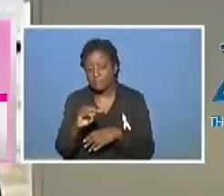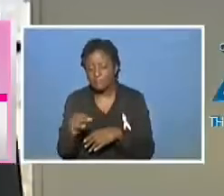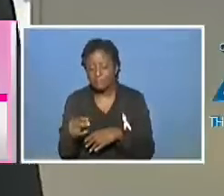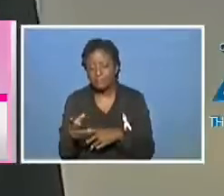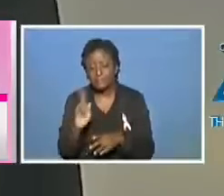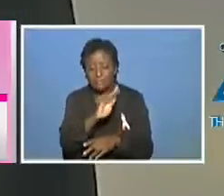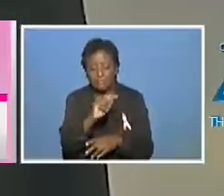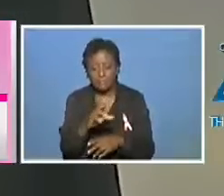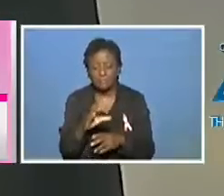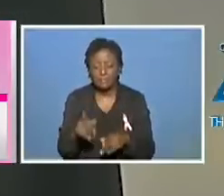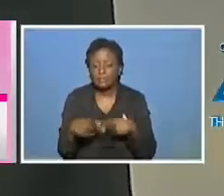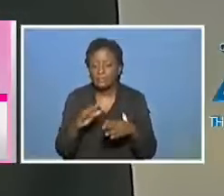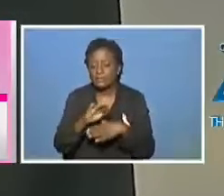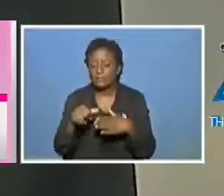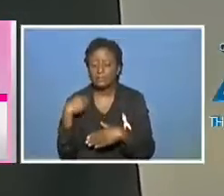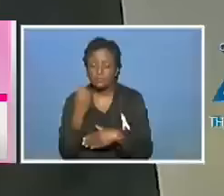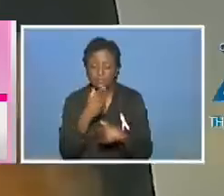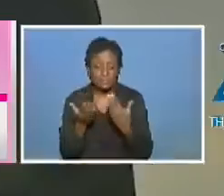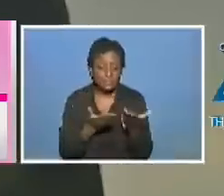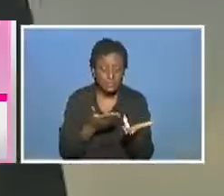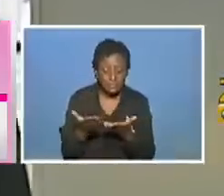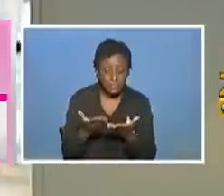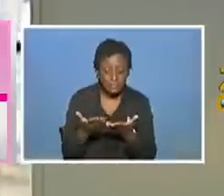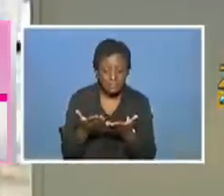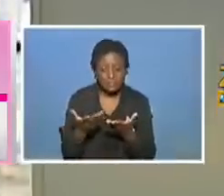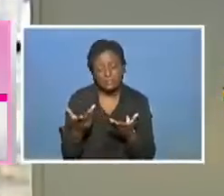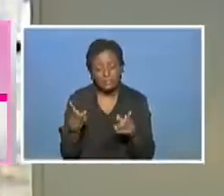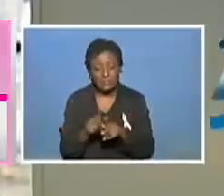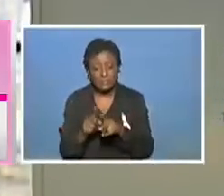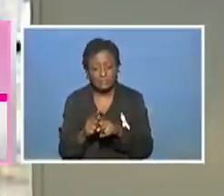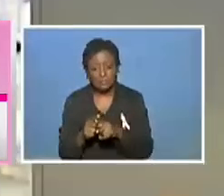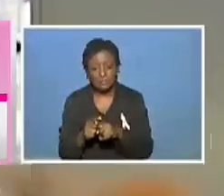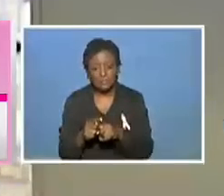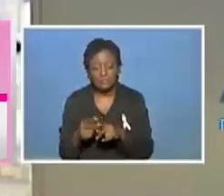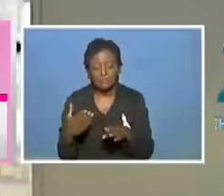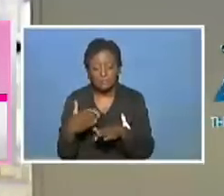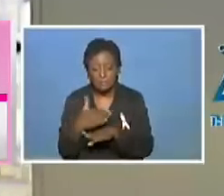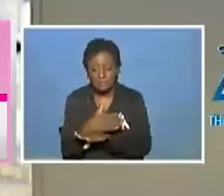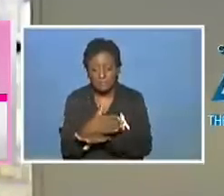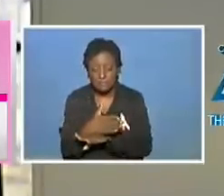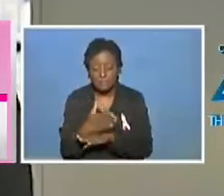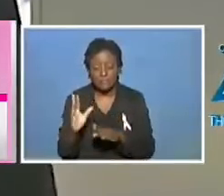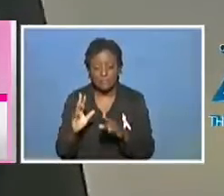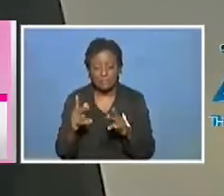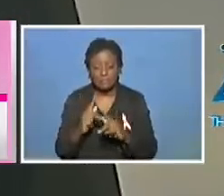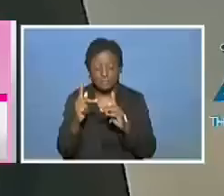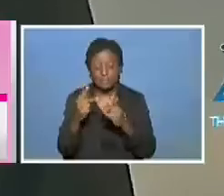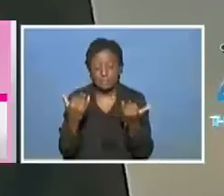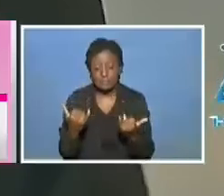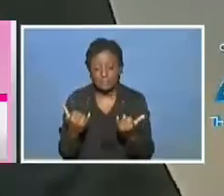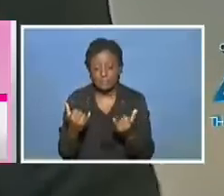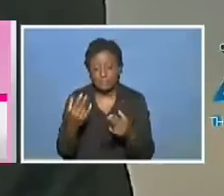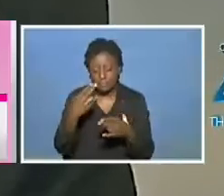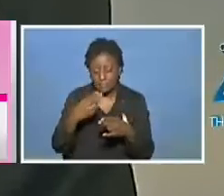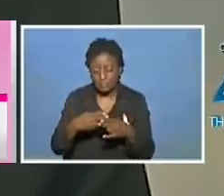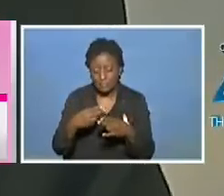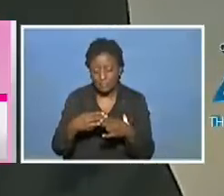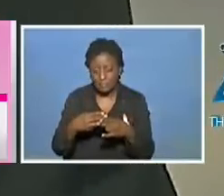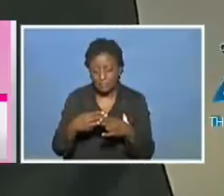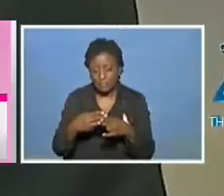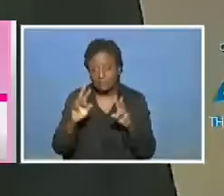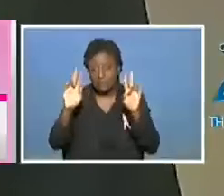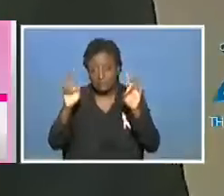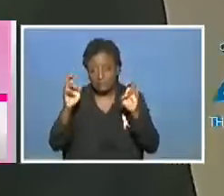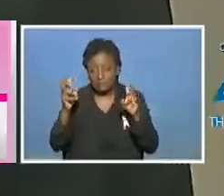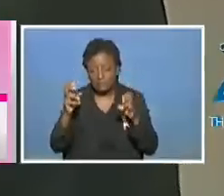services, our mobile services. And then there are obviously the cross promotions on our side. This building is now branded BTC because this is their home. This is their home